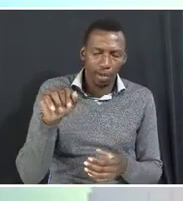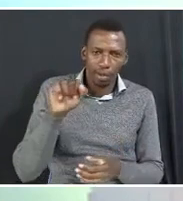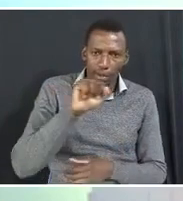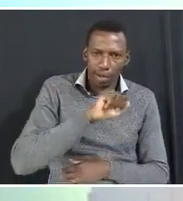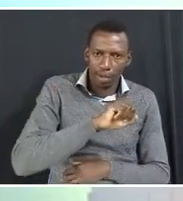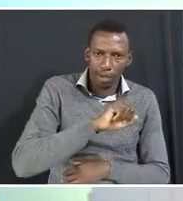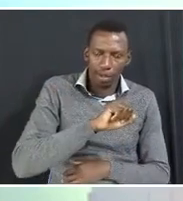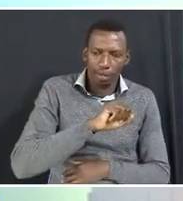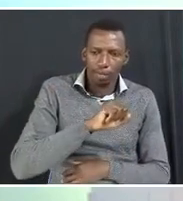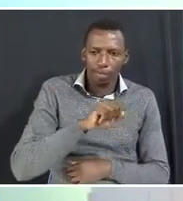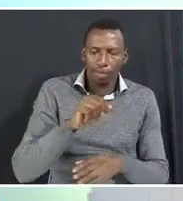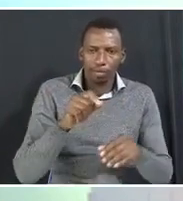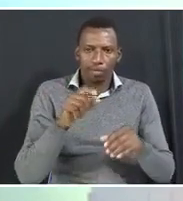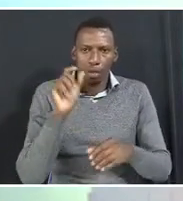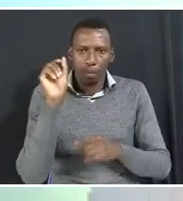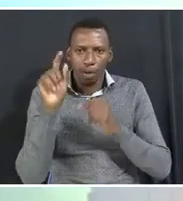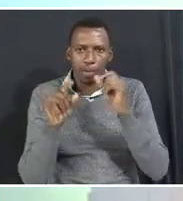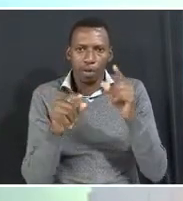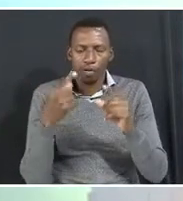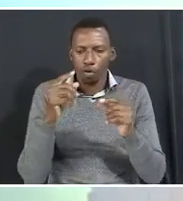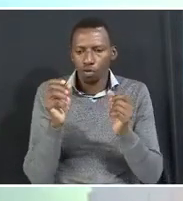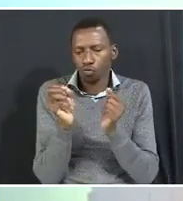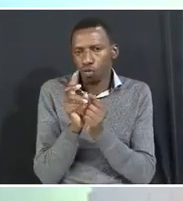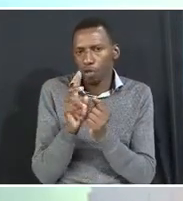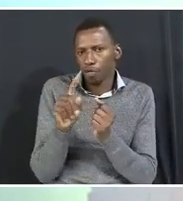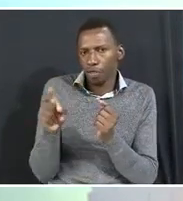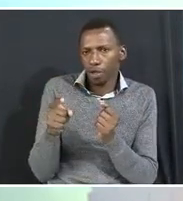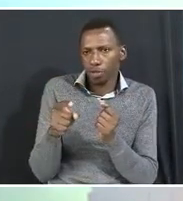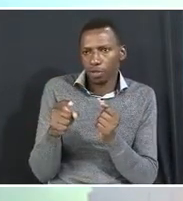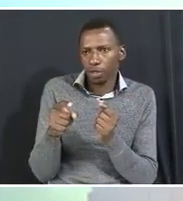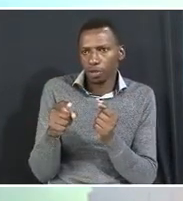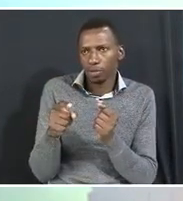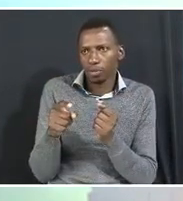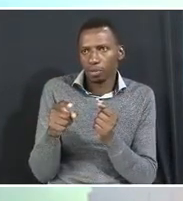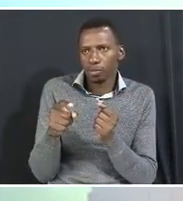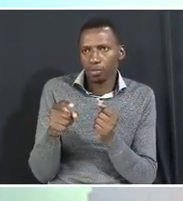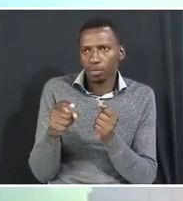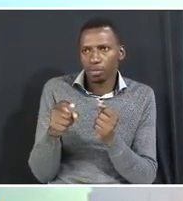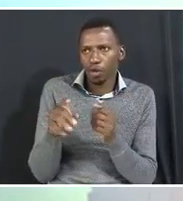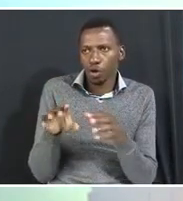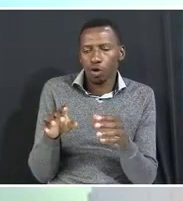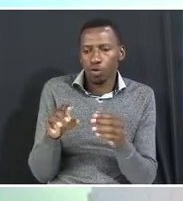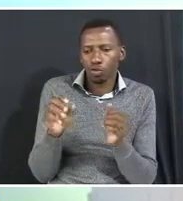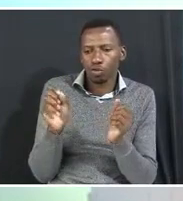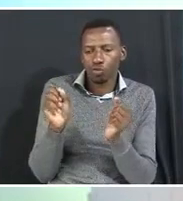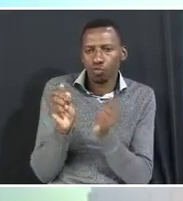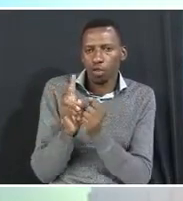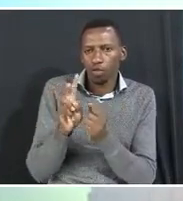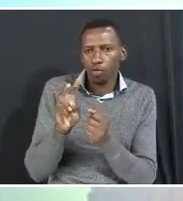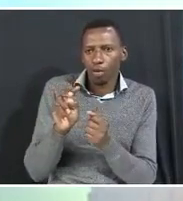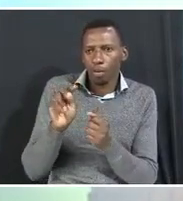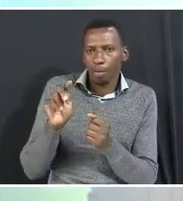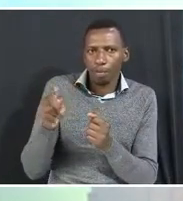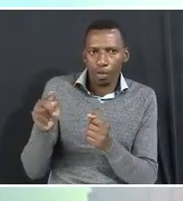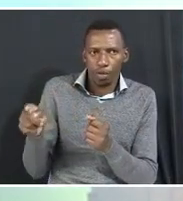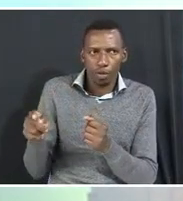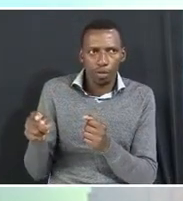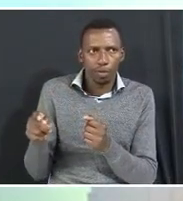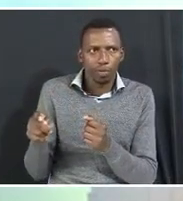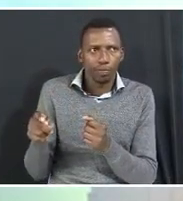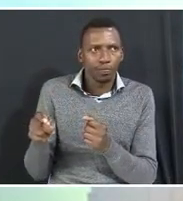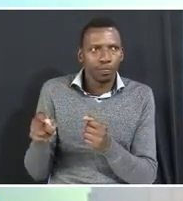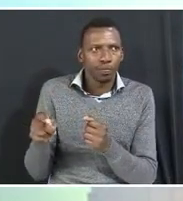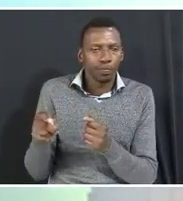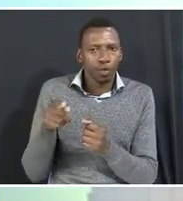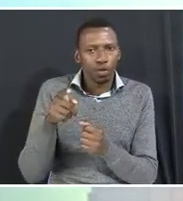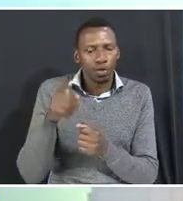million, let's say? That's a lot of money over and above. I may not know the cost of a Benz, but, and